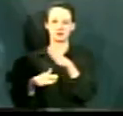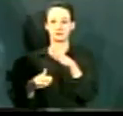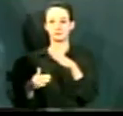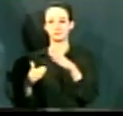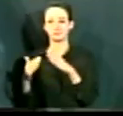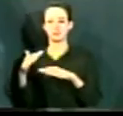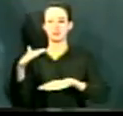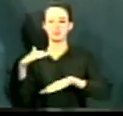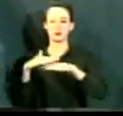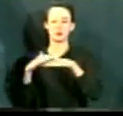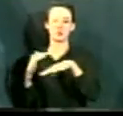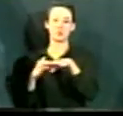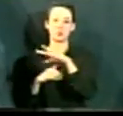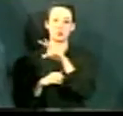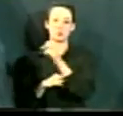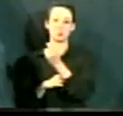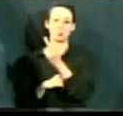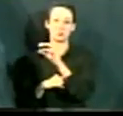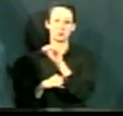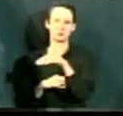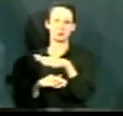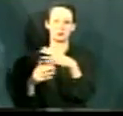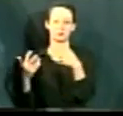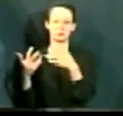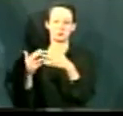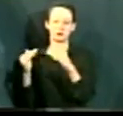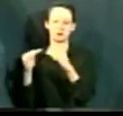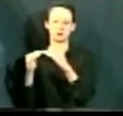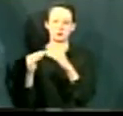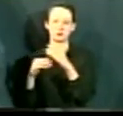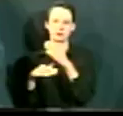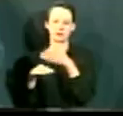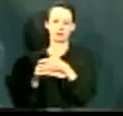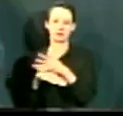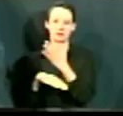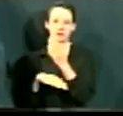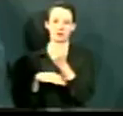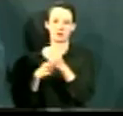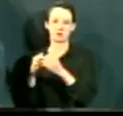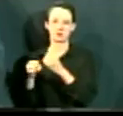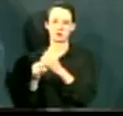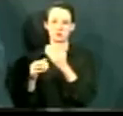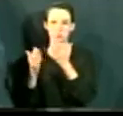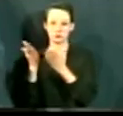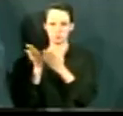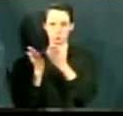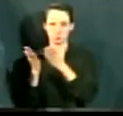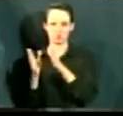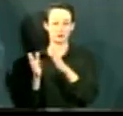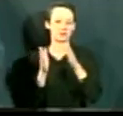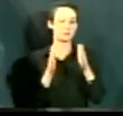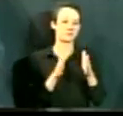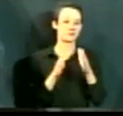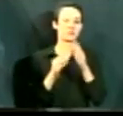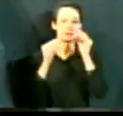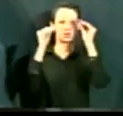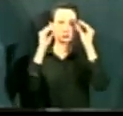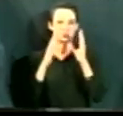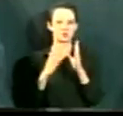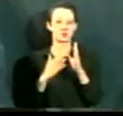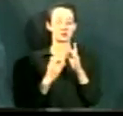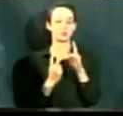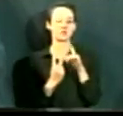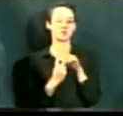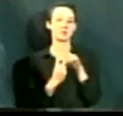after 15 years of service. On the teacher side, there's the